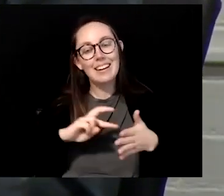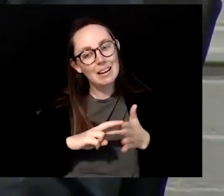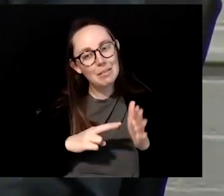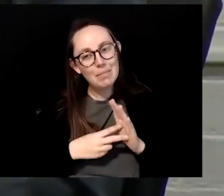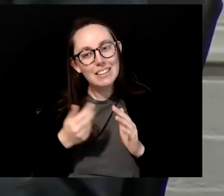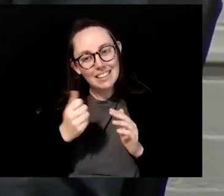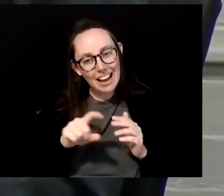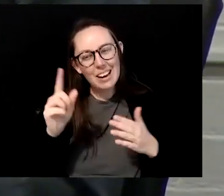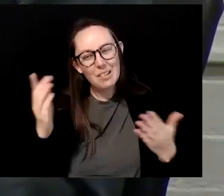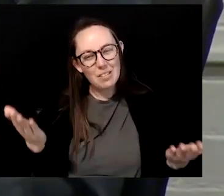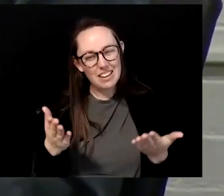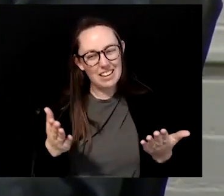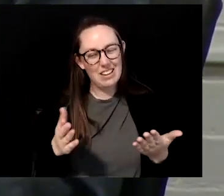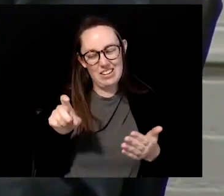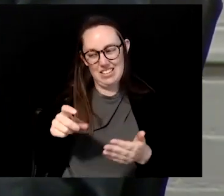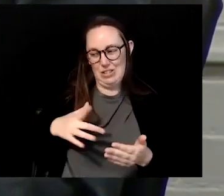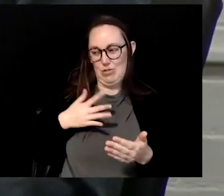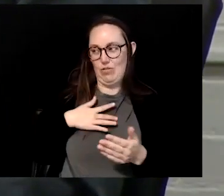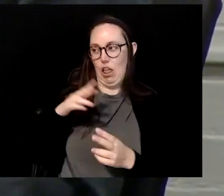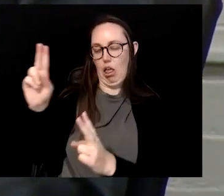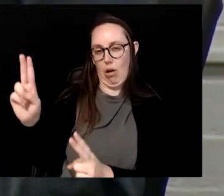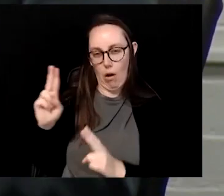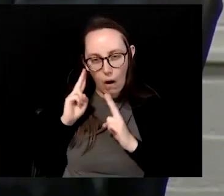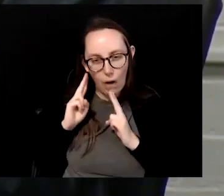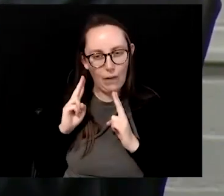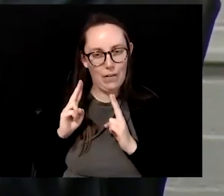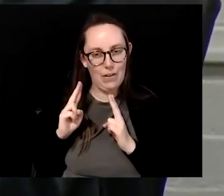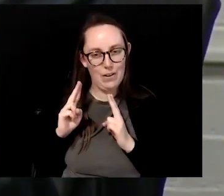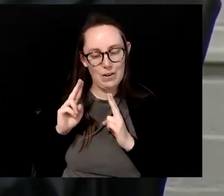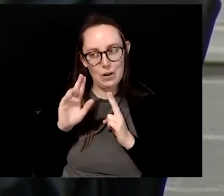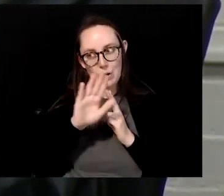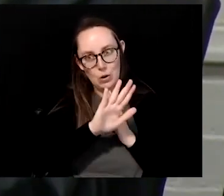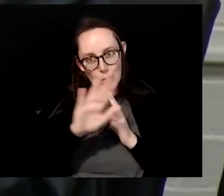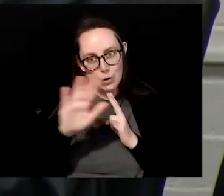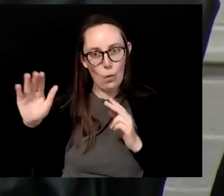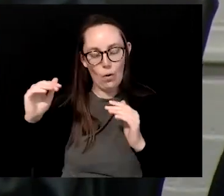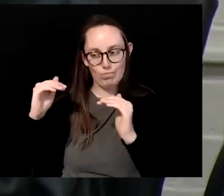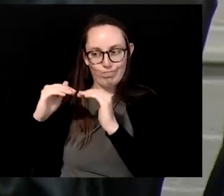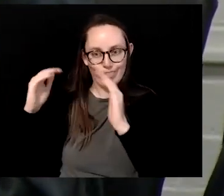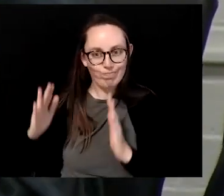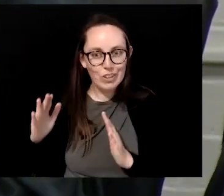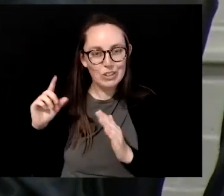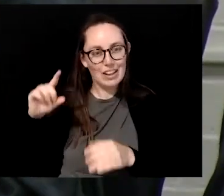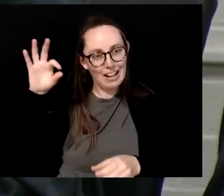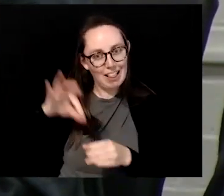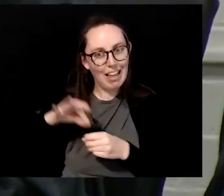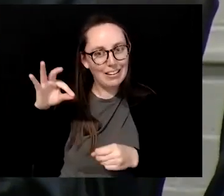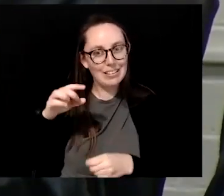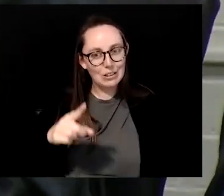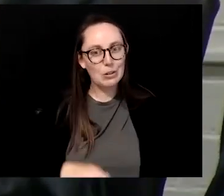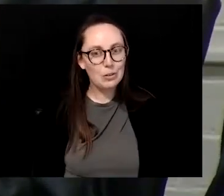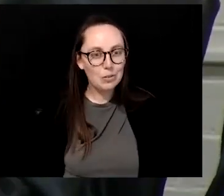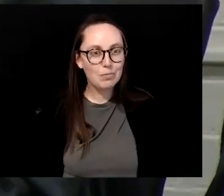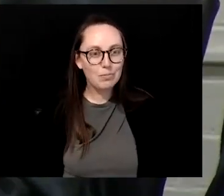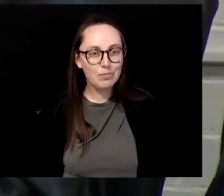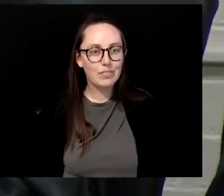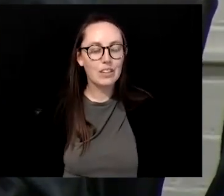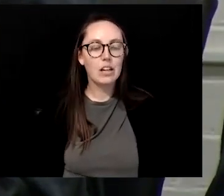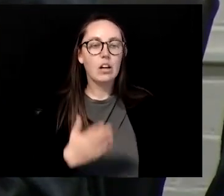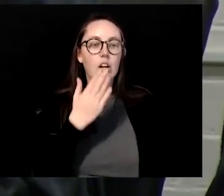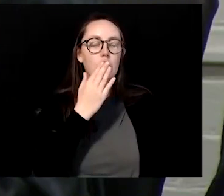but it's also such an honor to be able to put down what you've been doing for real work that day and for a few hours